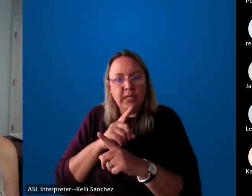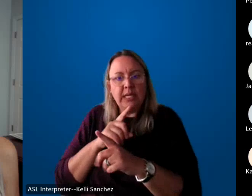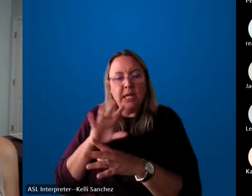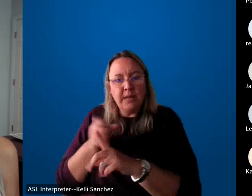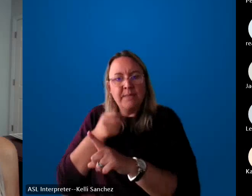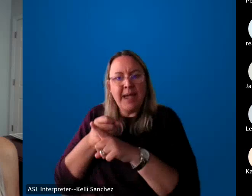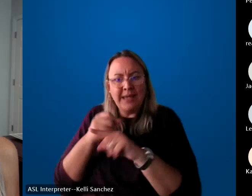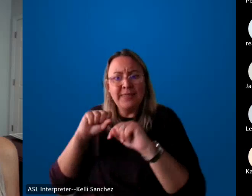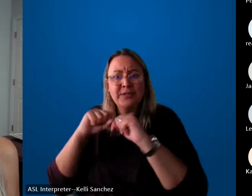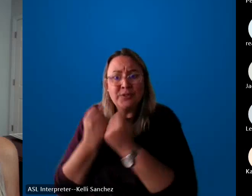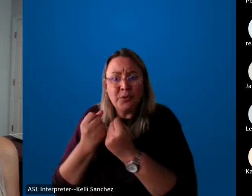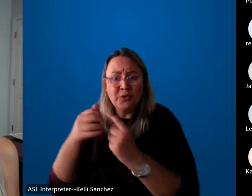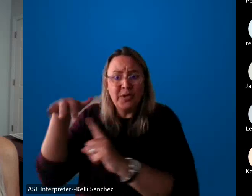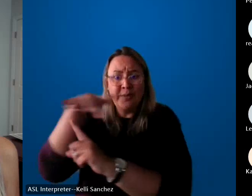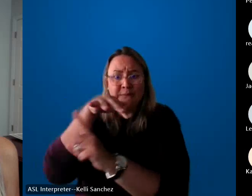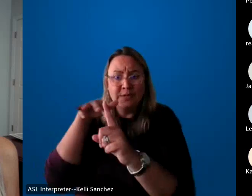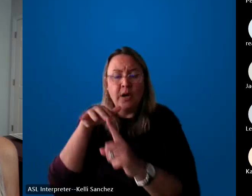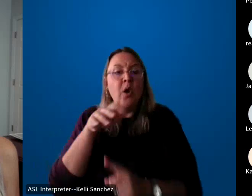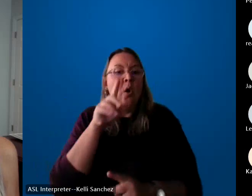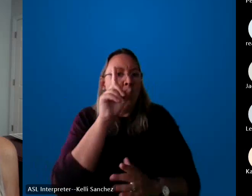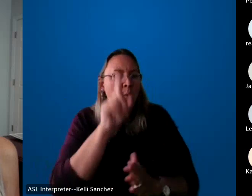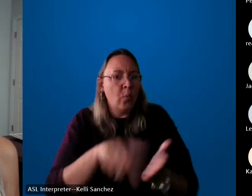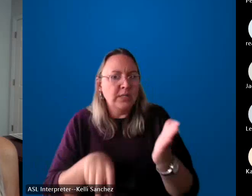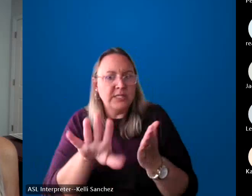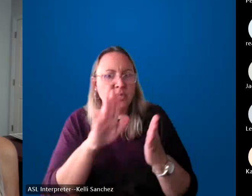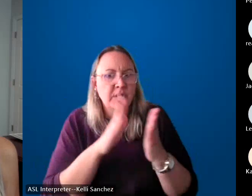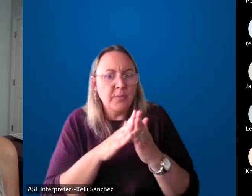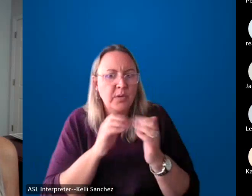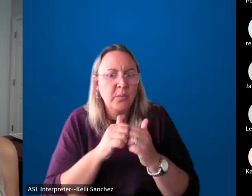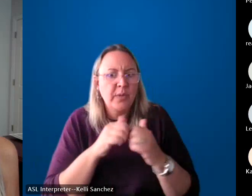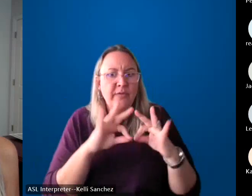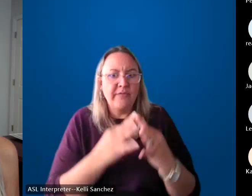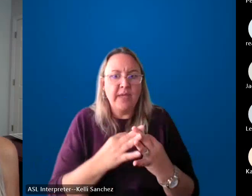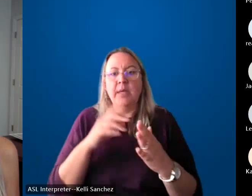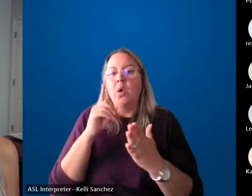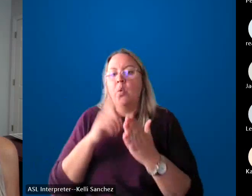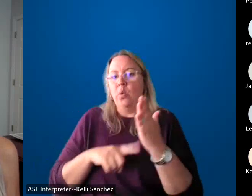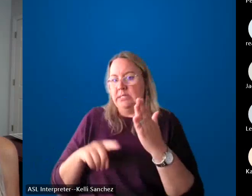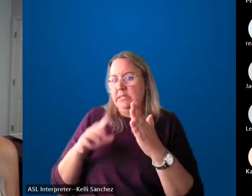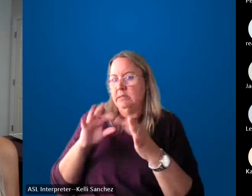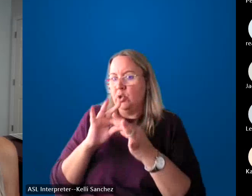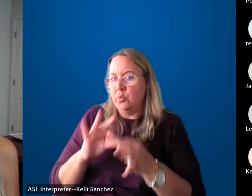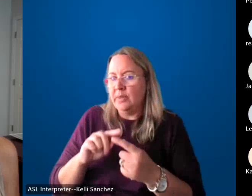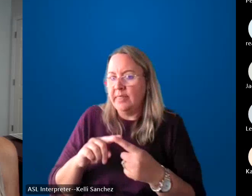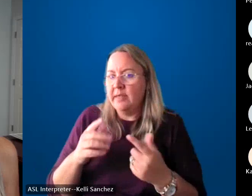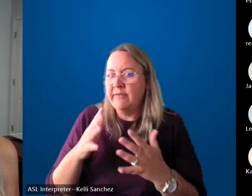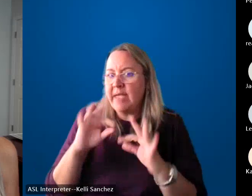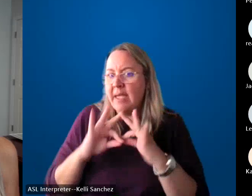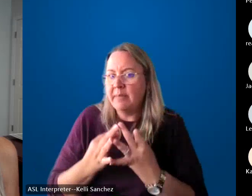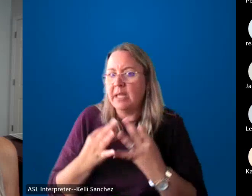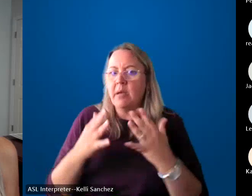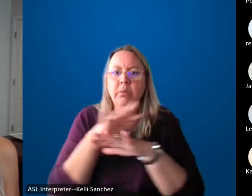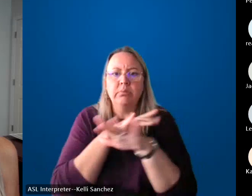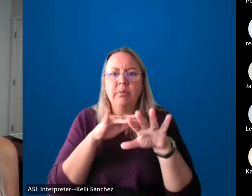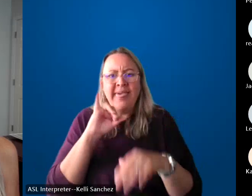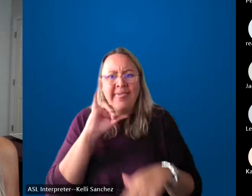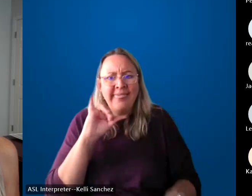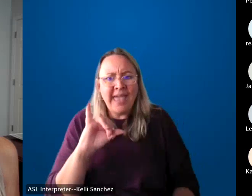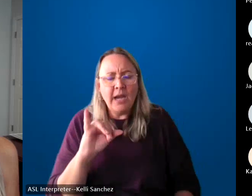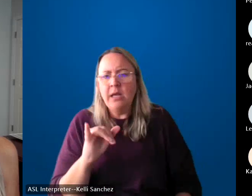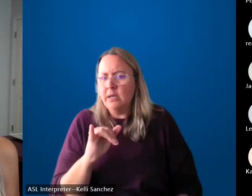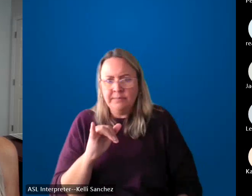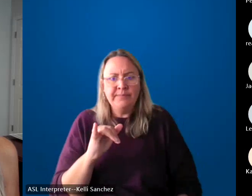atmosphere. What is their relationship like with the community, with their family, and so on down the line? And that you're going to